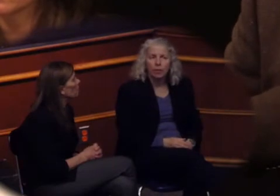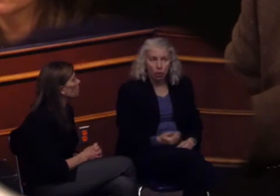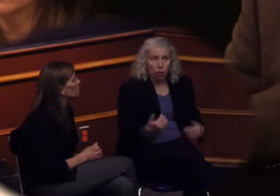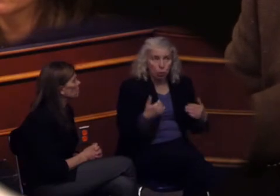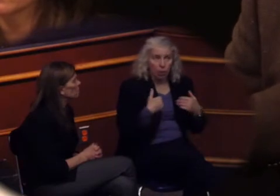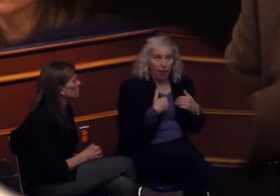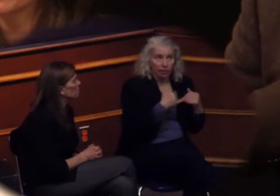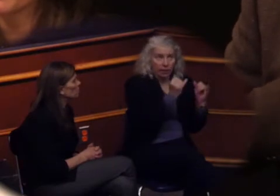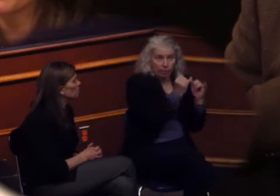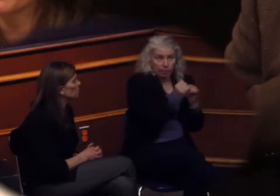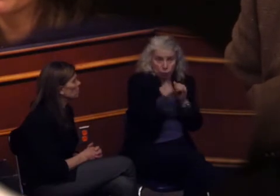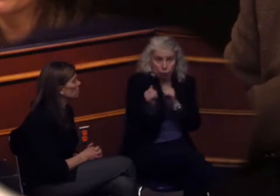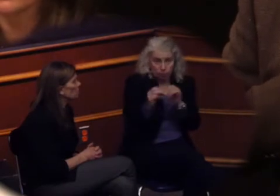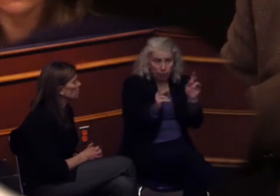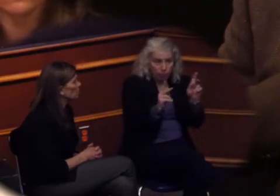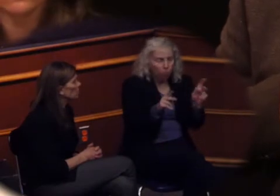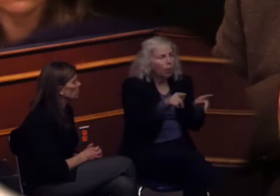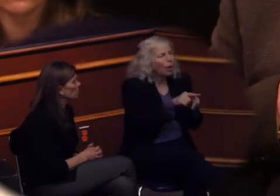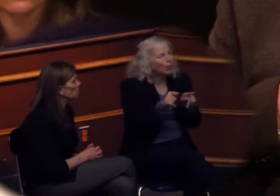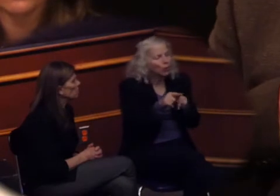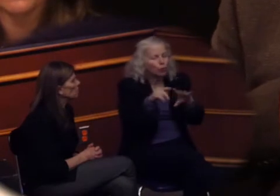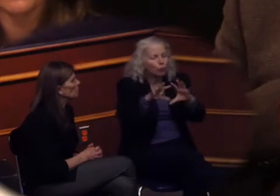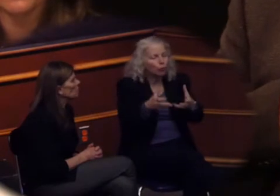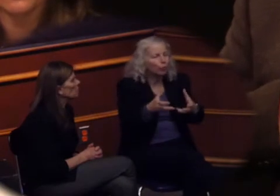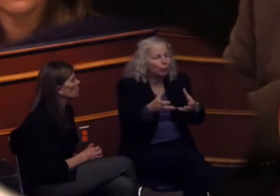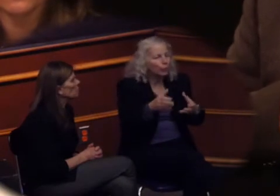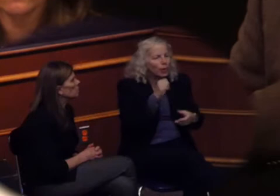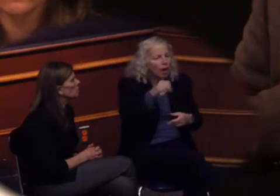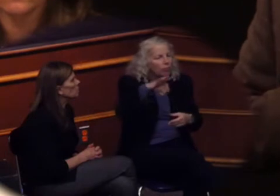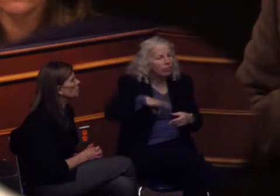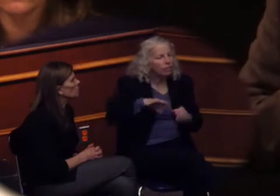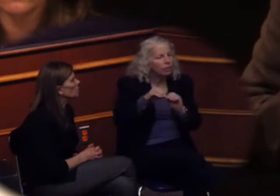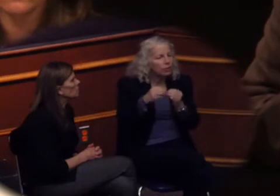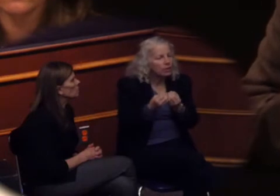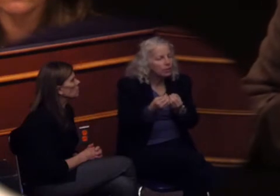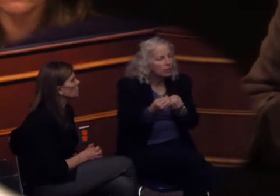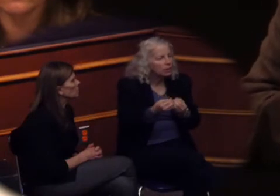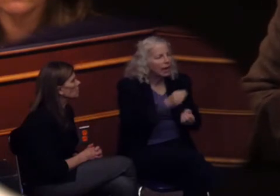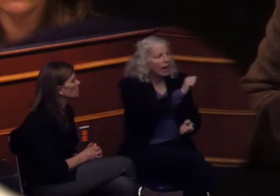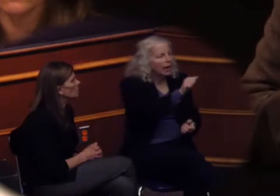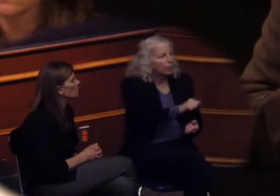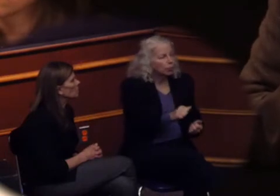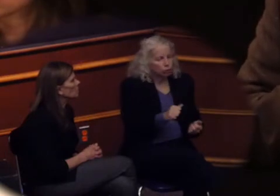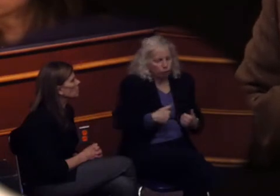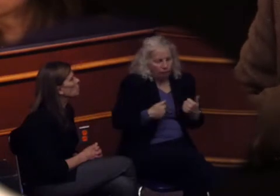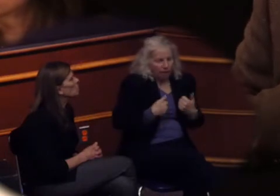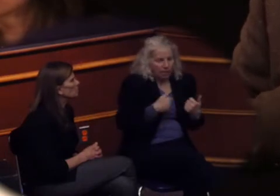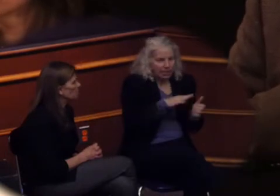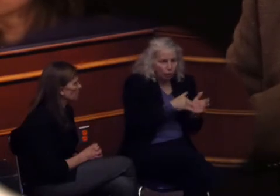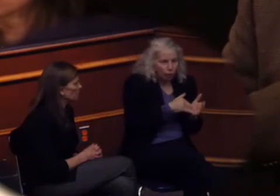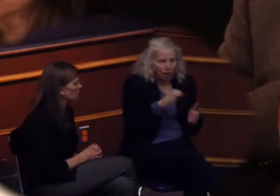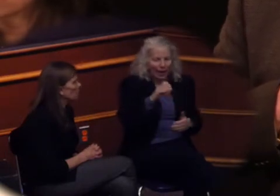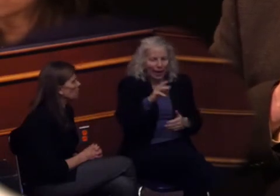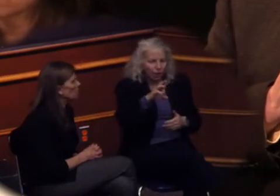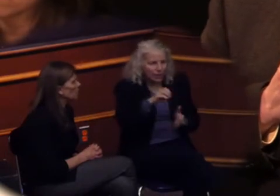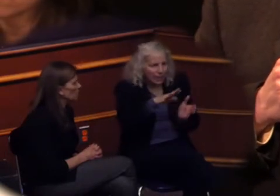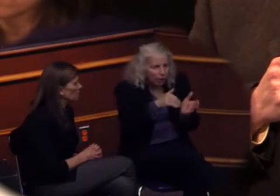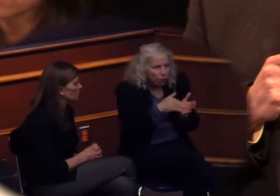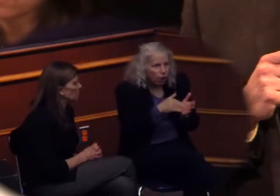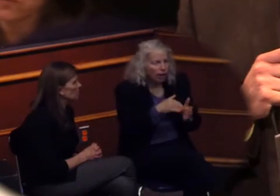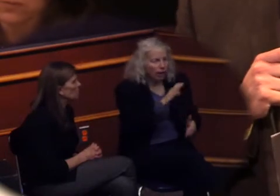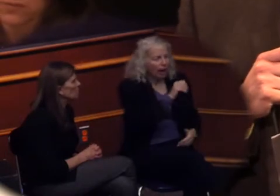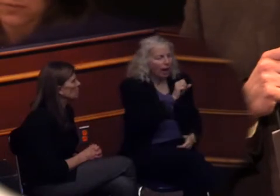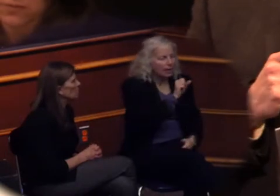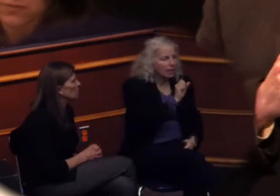received questions from local non-profit organizations, including the Amherst Survival Center, the Care Center, Casa